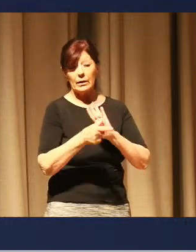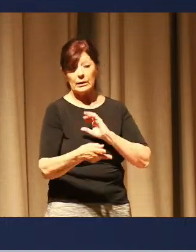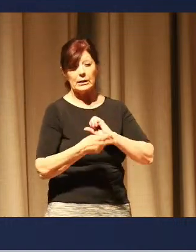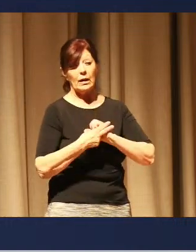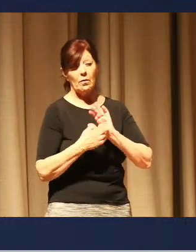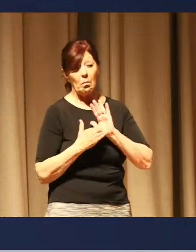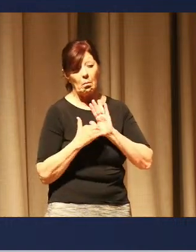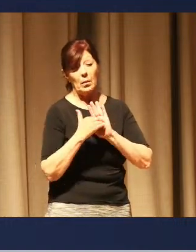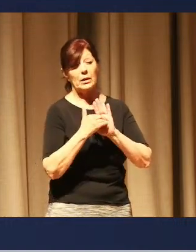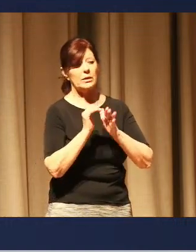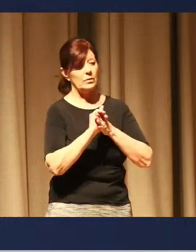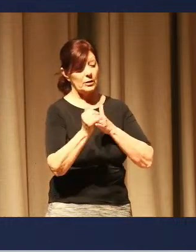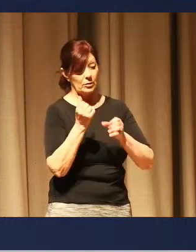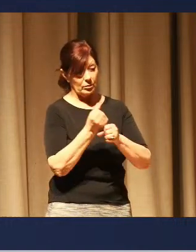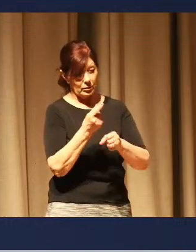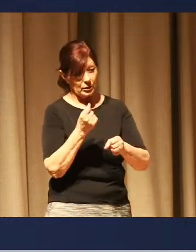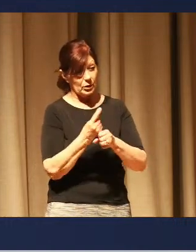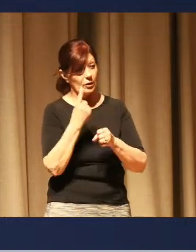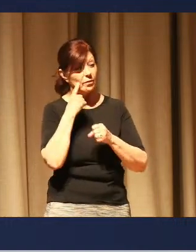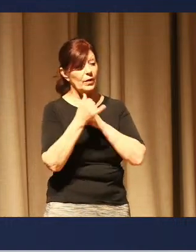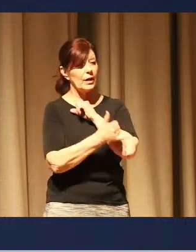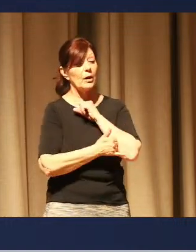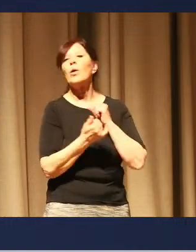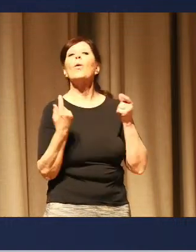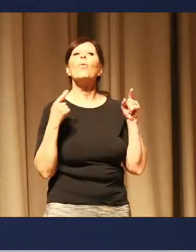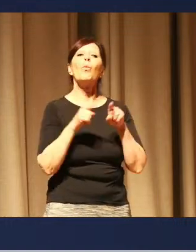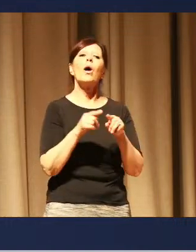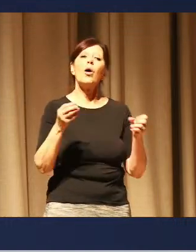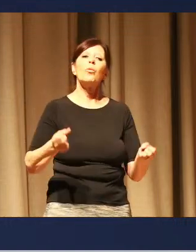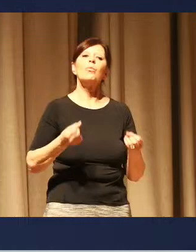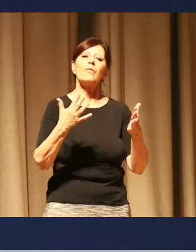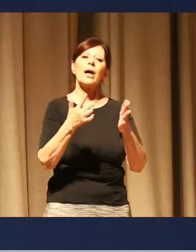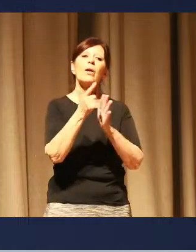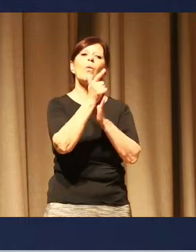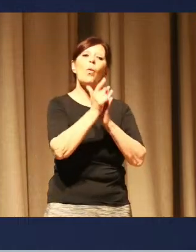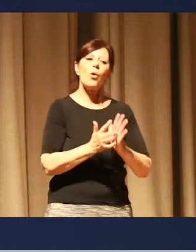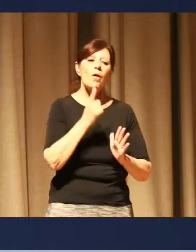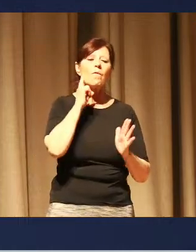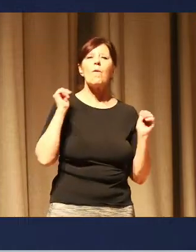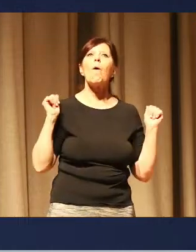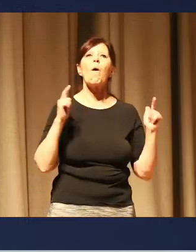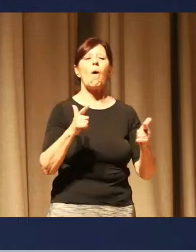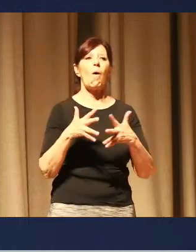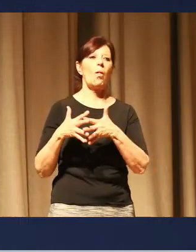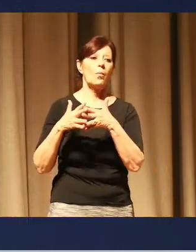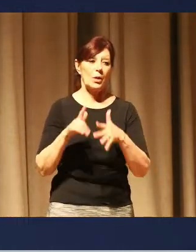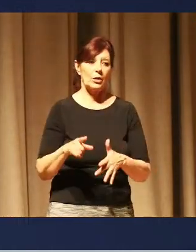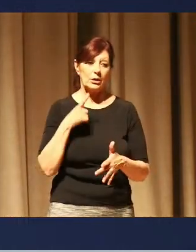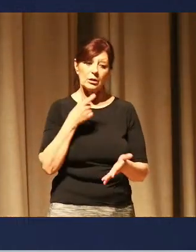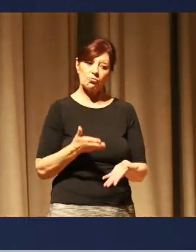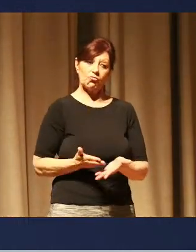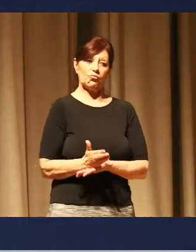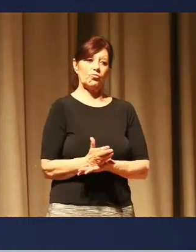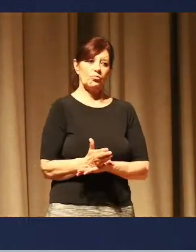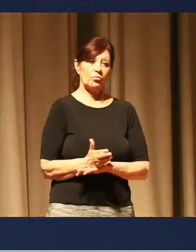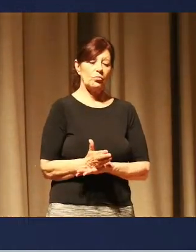millions of dollars annually for the county while providing the legal counsel that all Americans are entitled to. Moreover, a